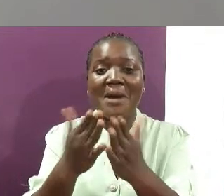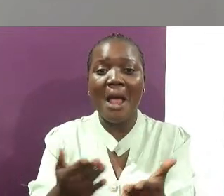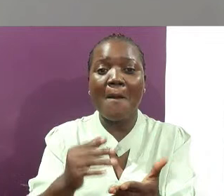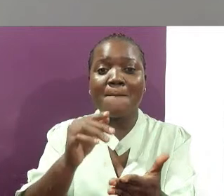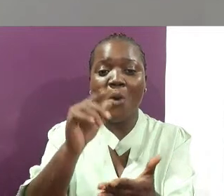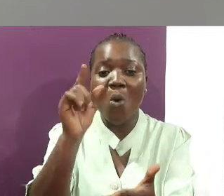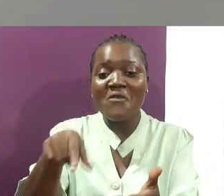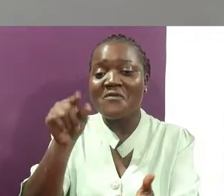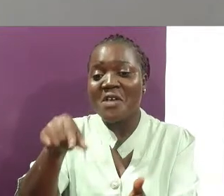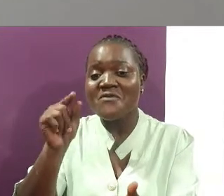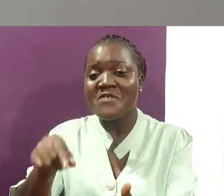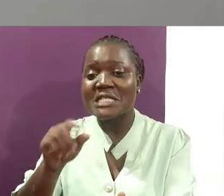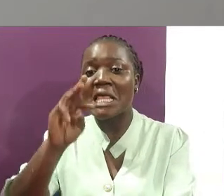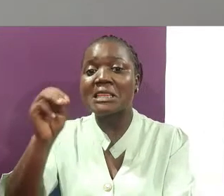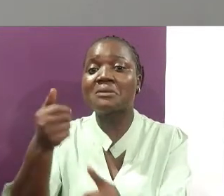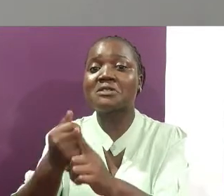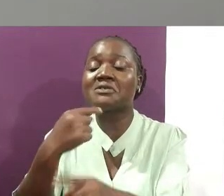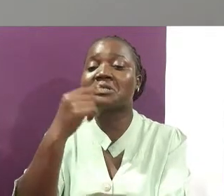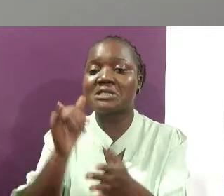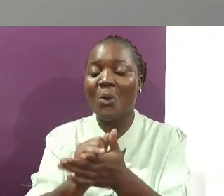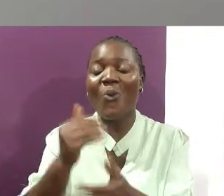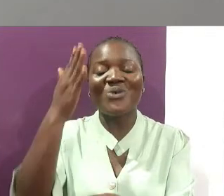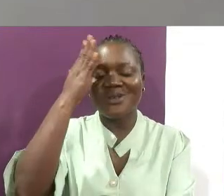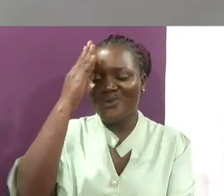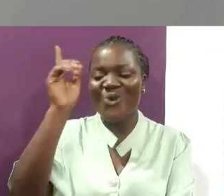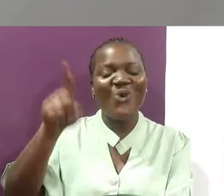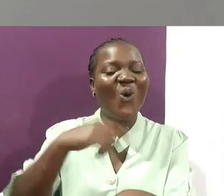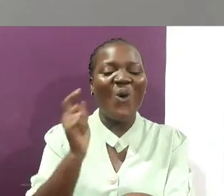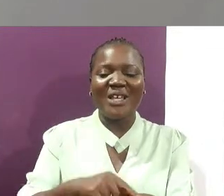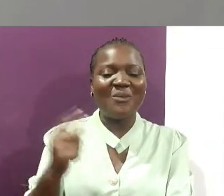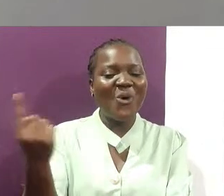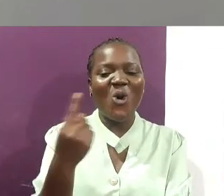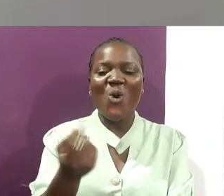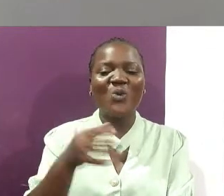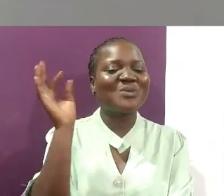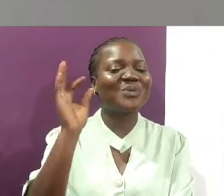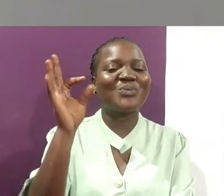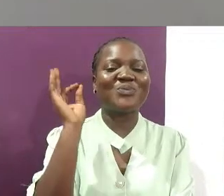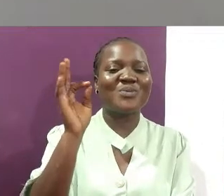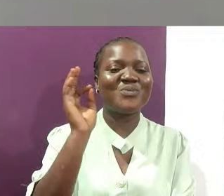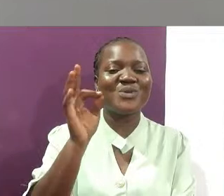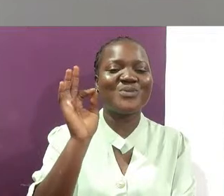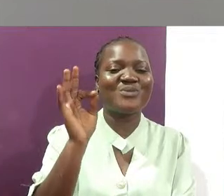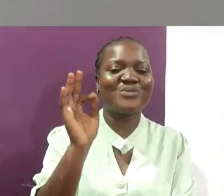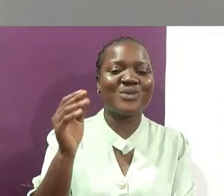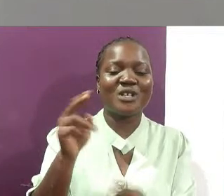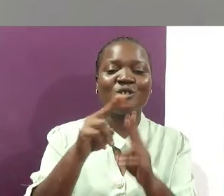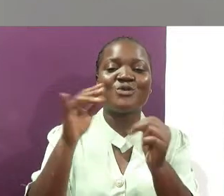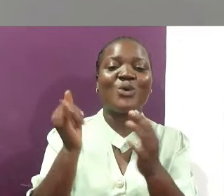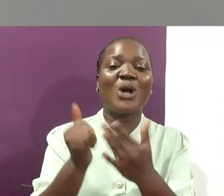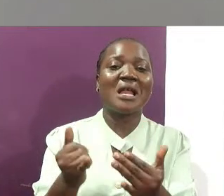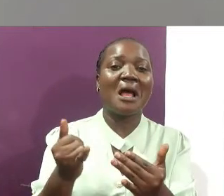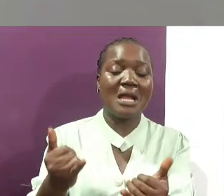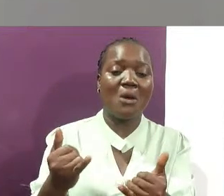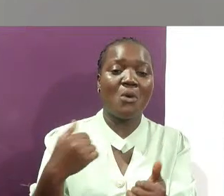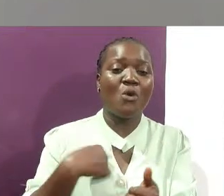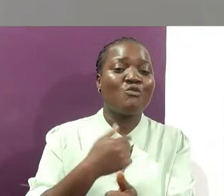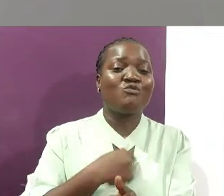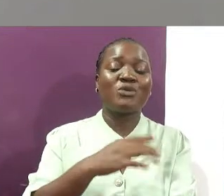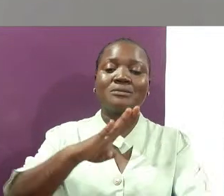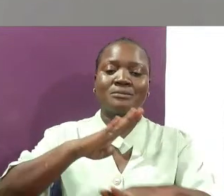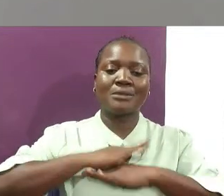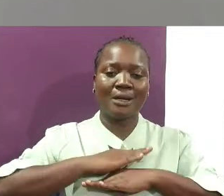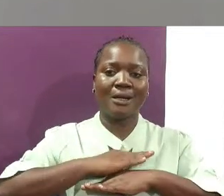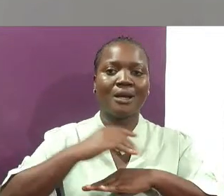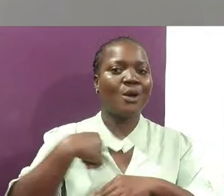And finally, if other churches were acceptable, those under a different gospel would have had no need to worry. They would have been